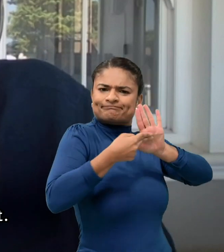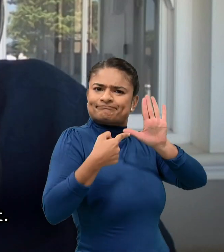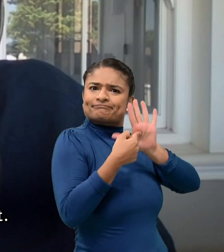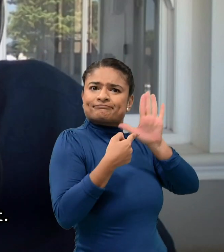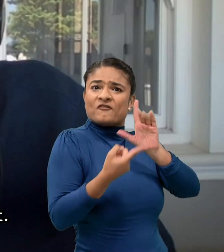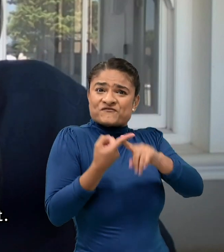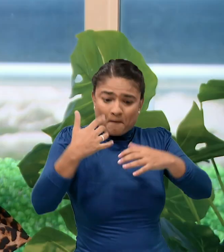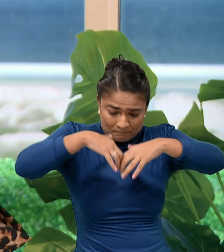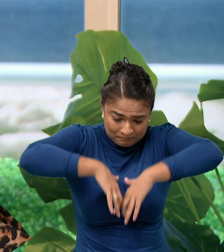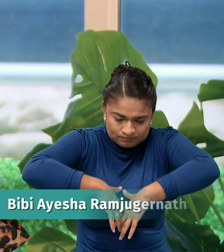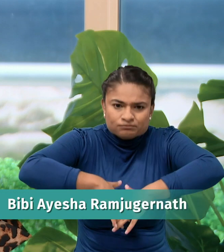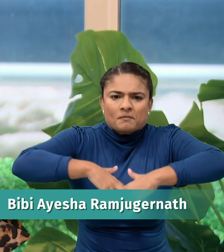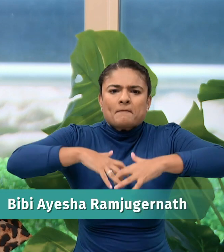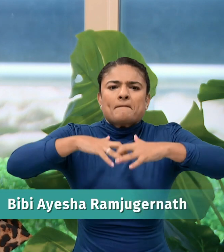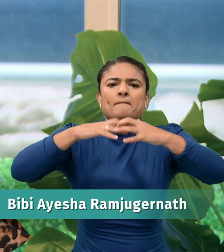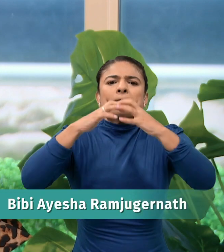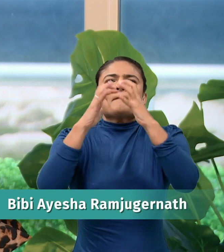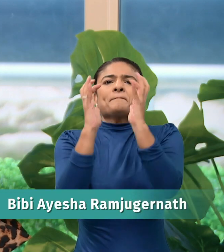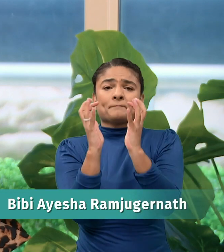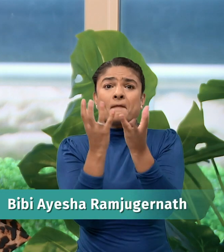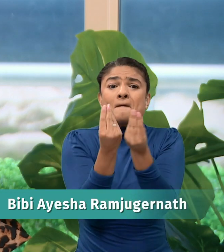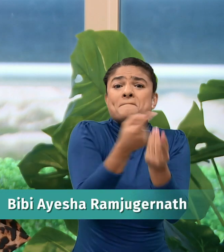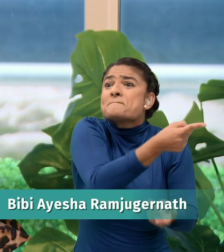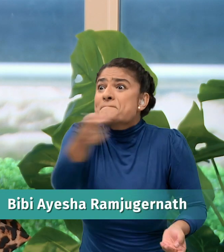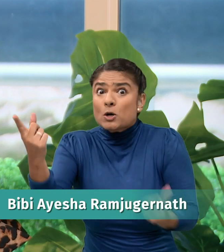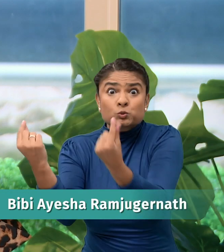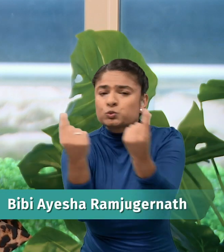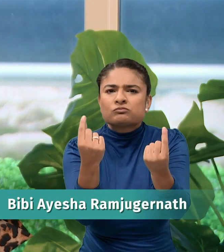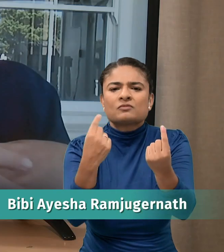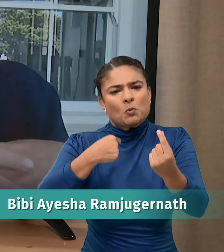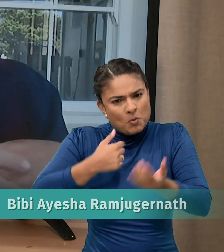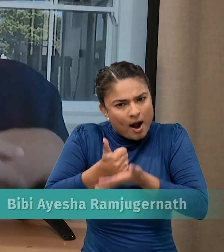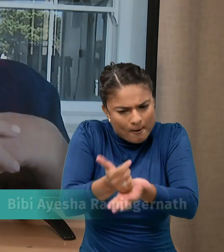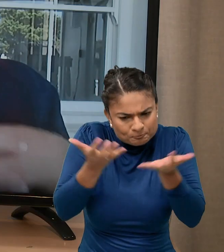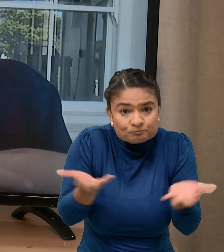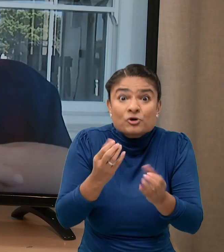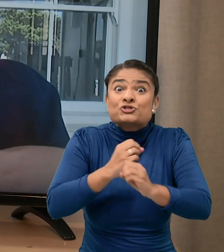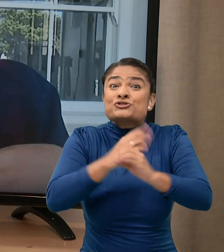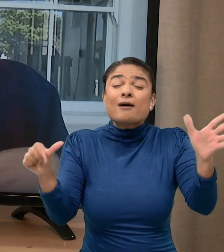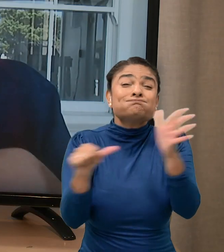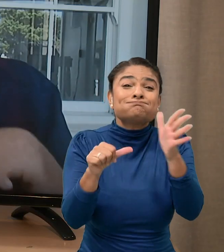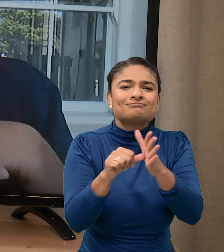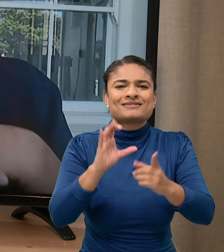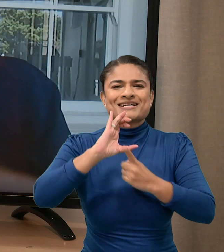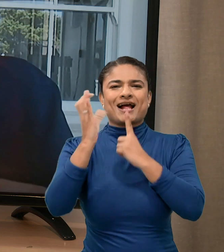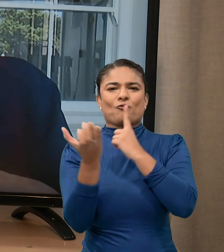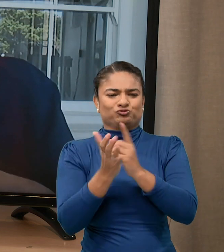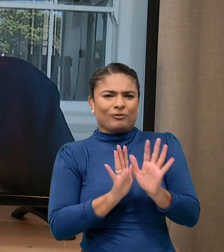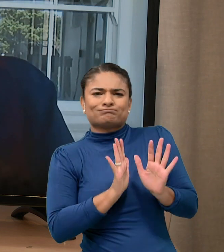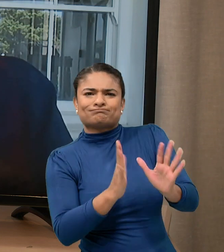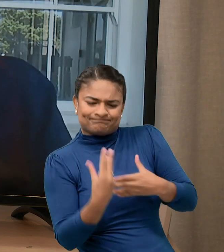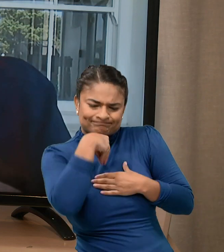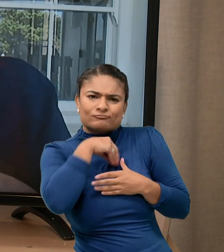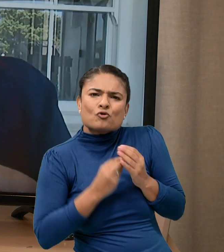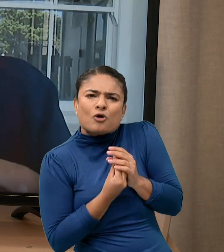the inside out. Great ads don't build great brands, great cultures do. So we start with culture. And the other thing we